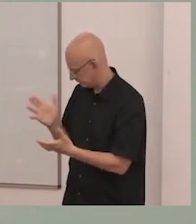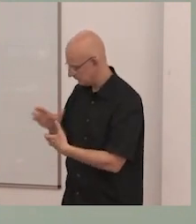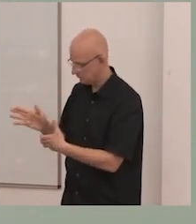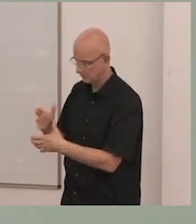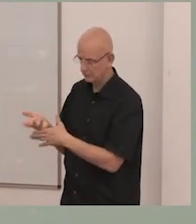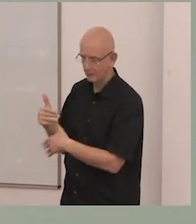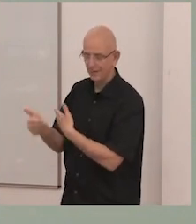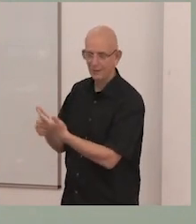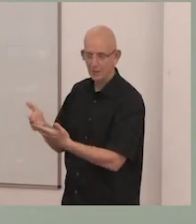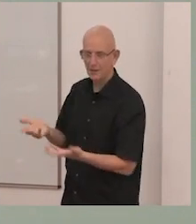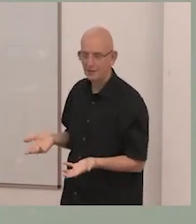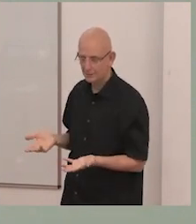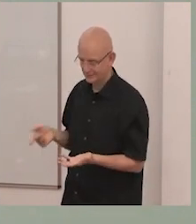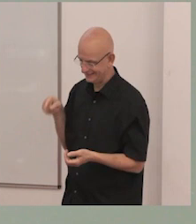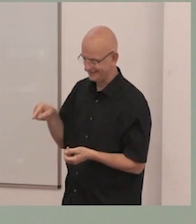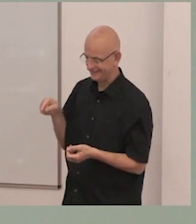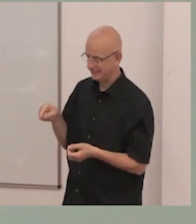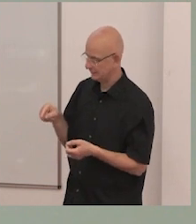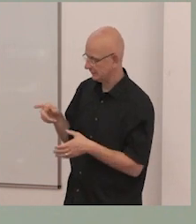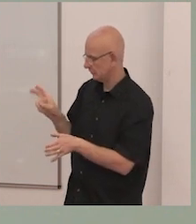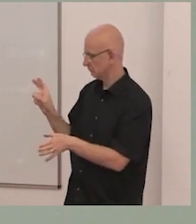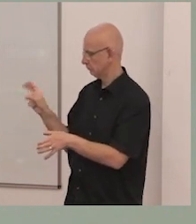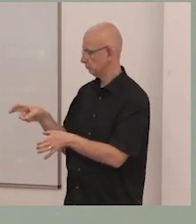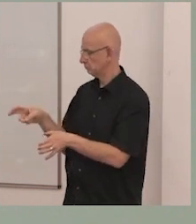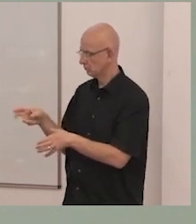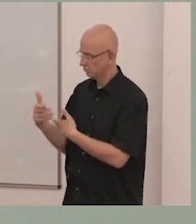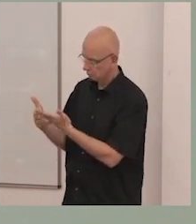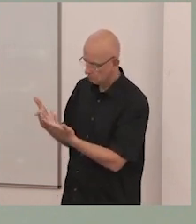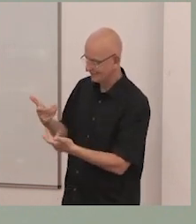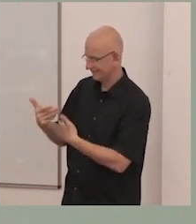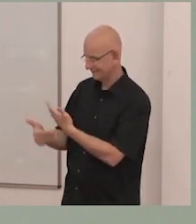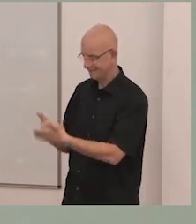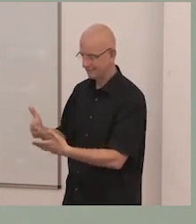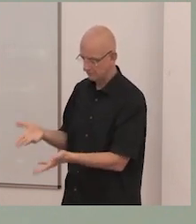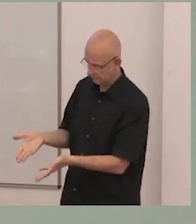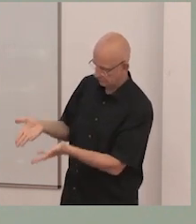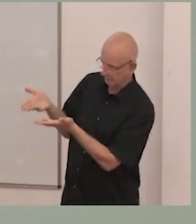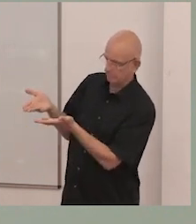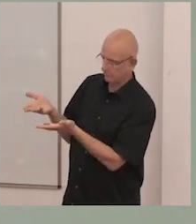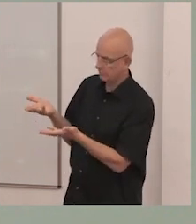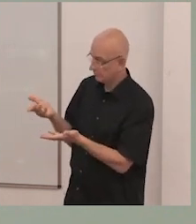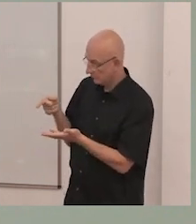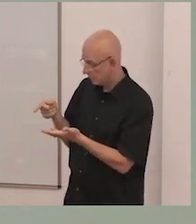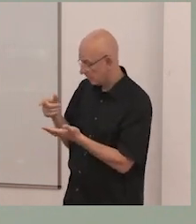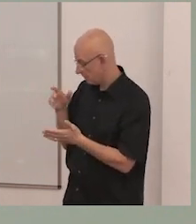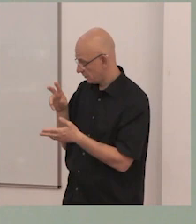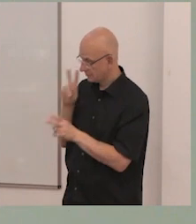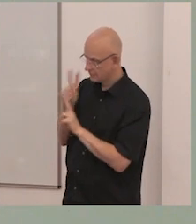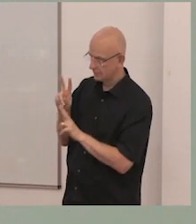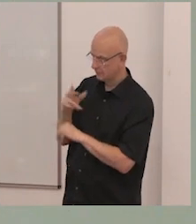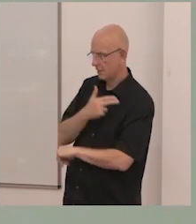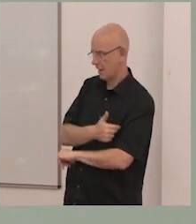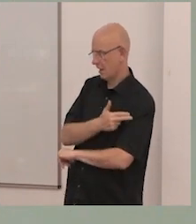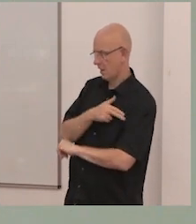when issues of children and adults with disability come. I will be speaking more